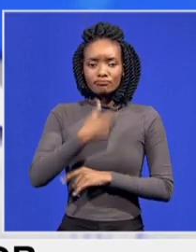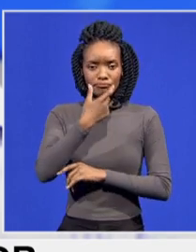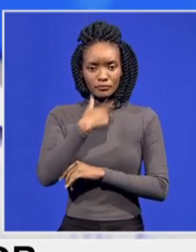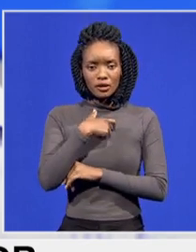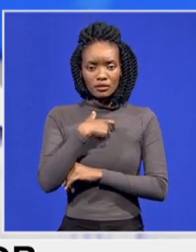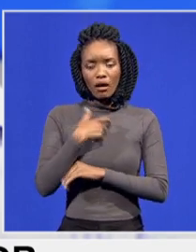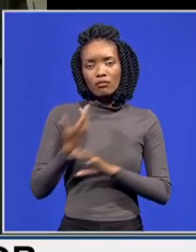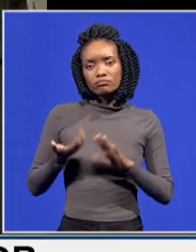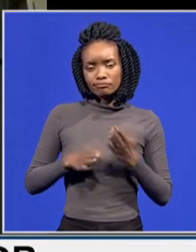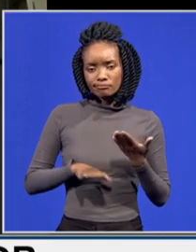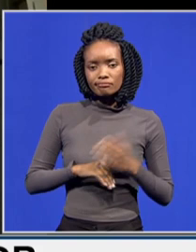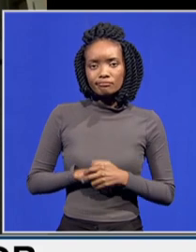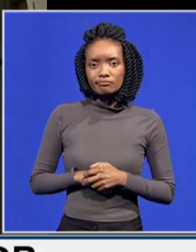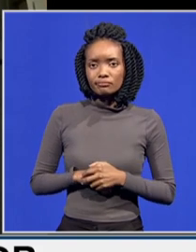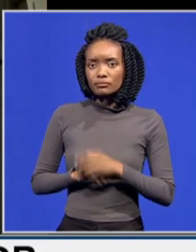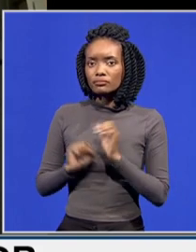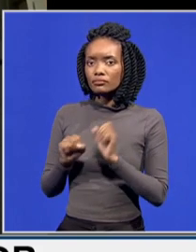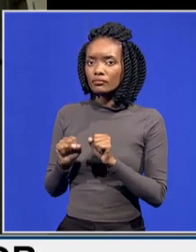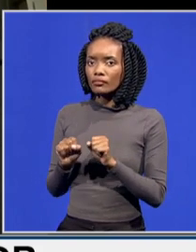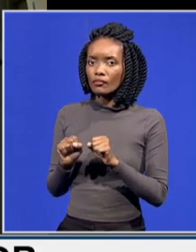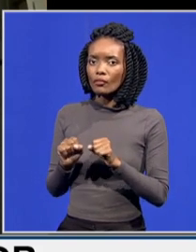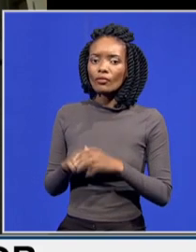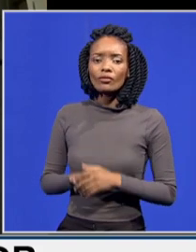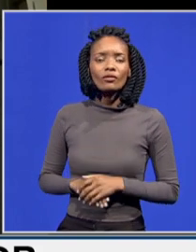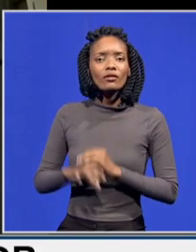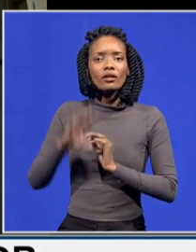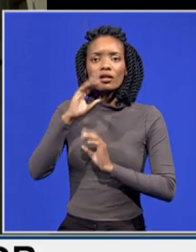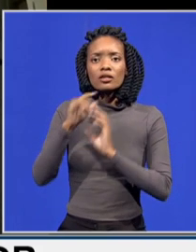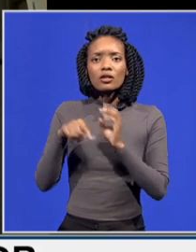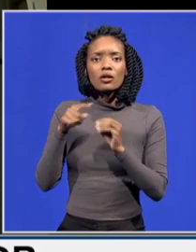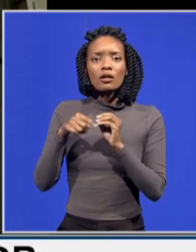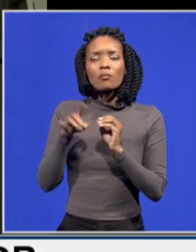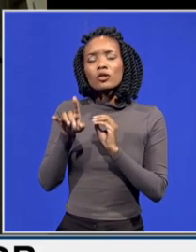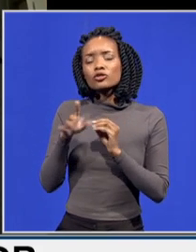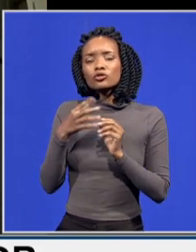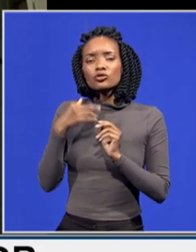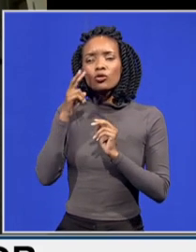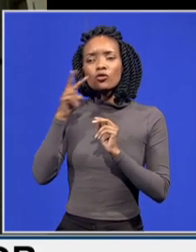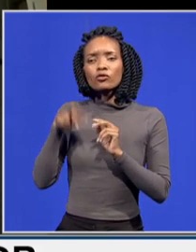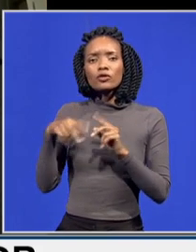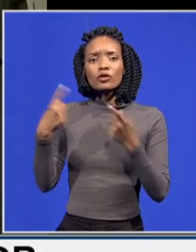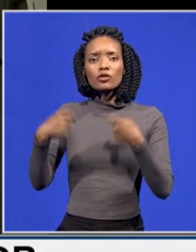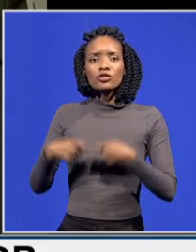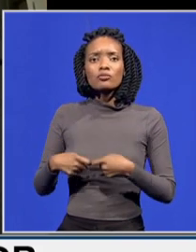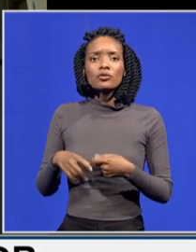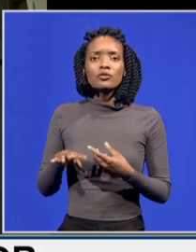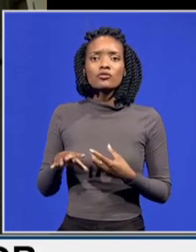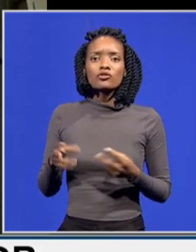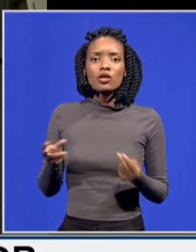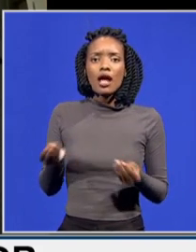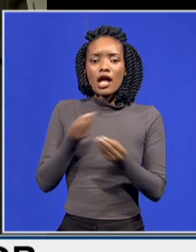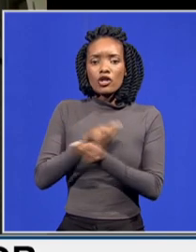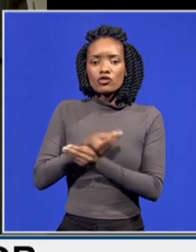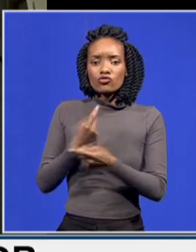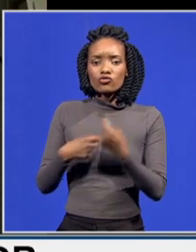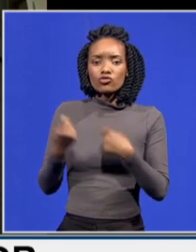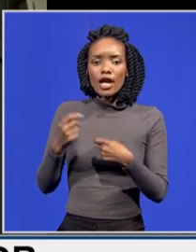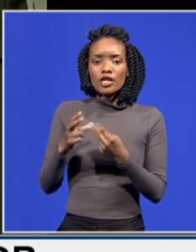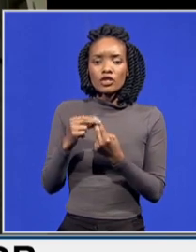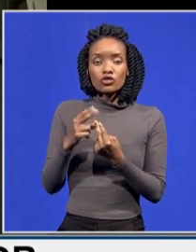departed. Yeah, I think let's talk about what you view as his contribution towards trade unionism, certainly in South Africa. I know